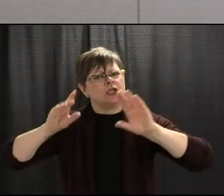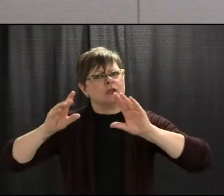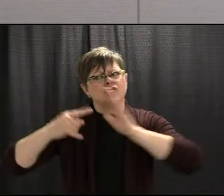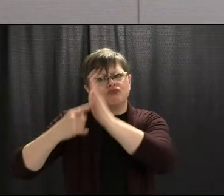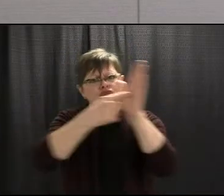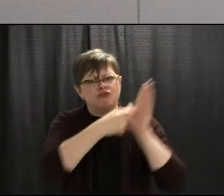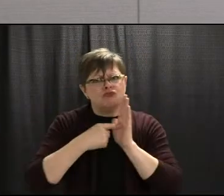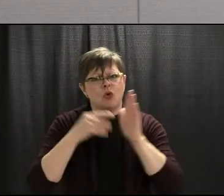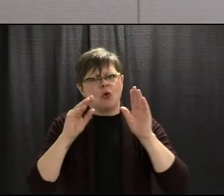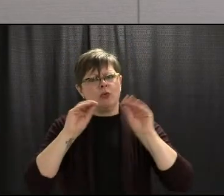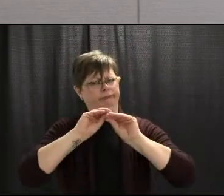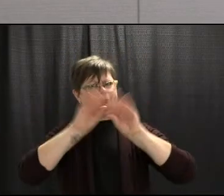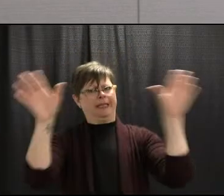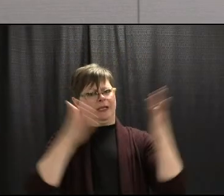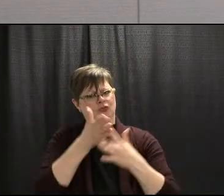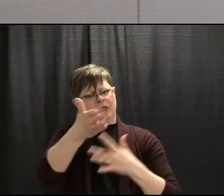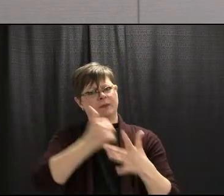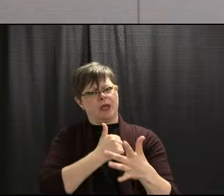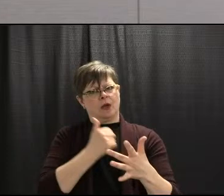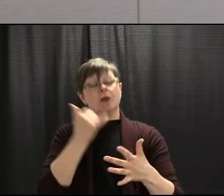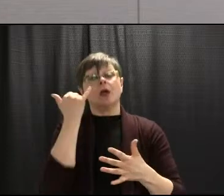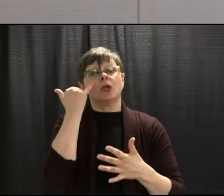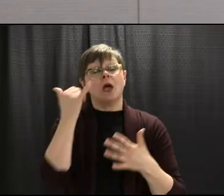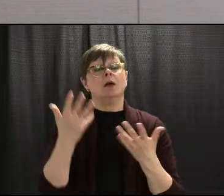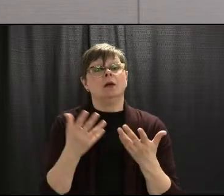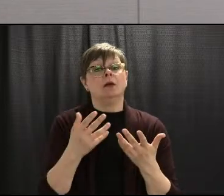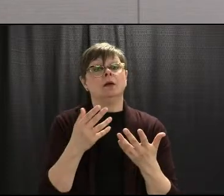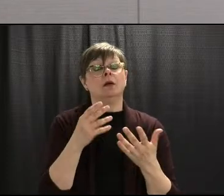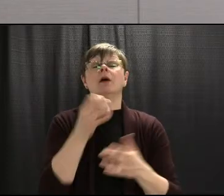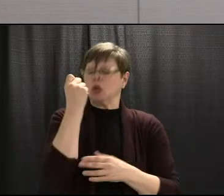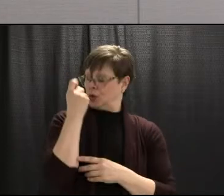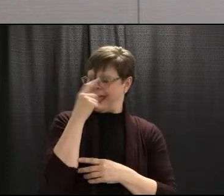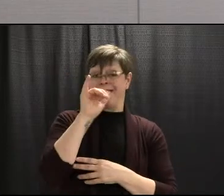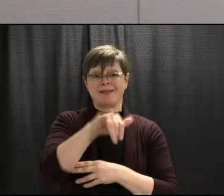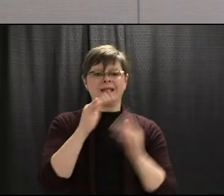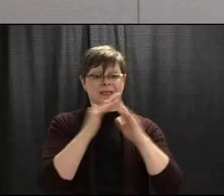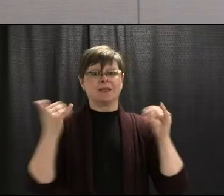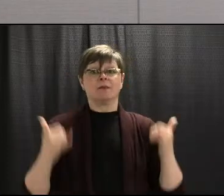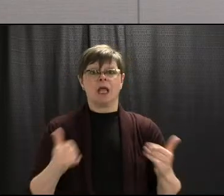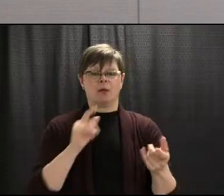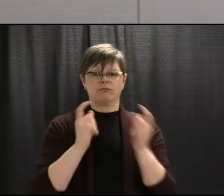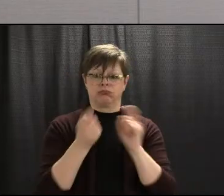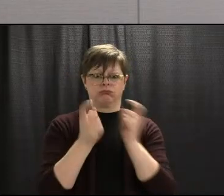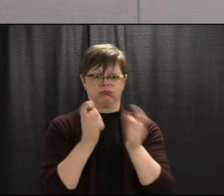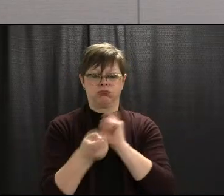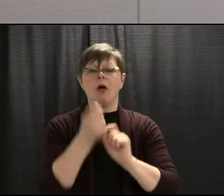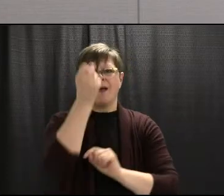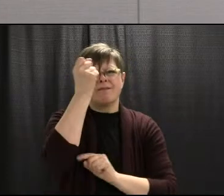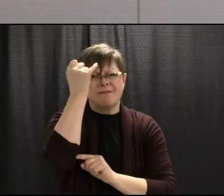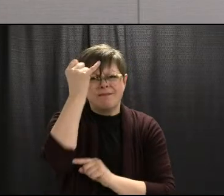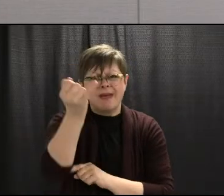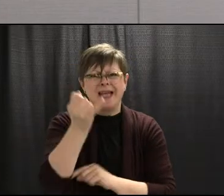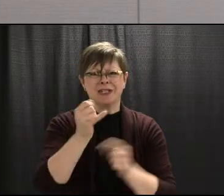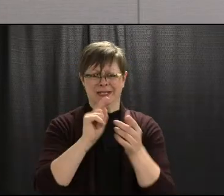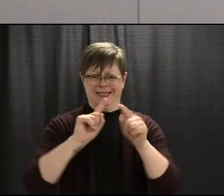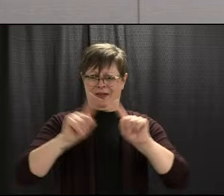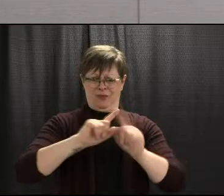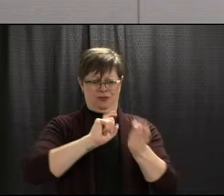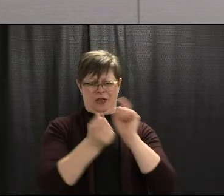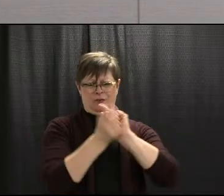lot of moving parts in the healthcare system right now, as you can appreciate. I mean, just think about the transformations that have occurred